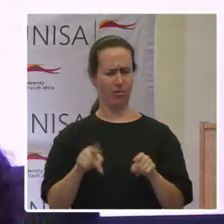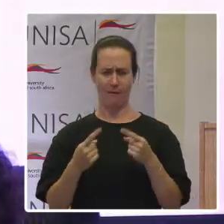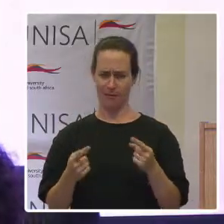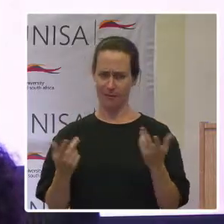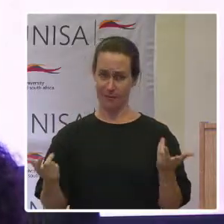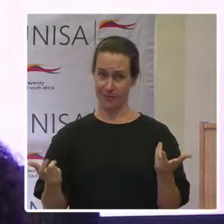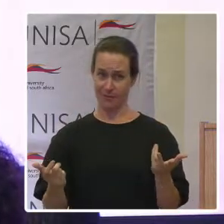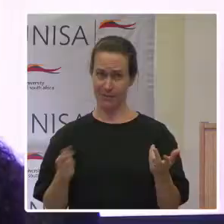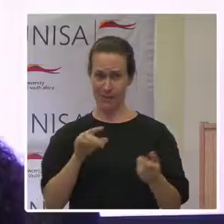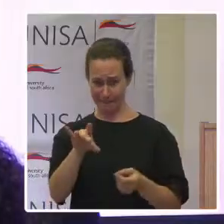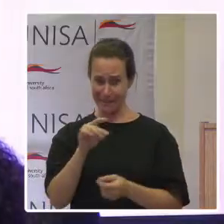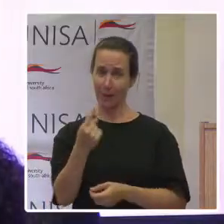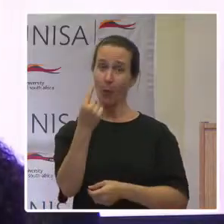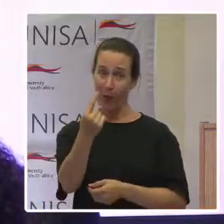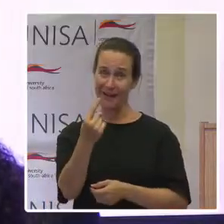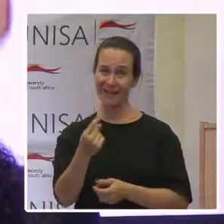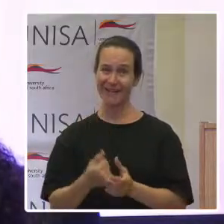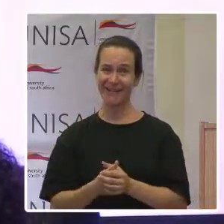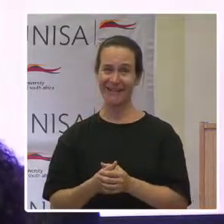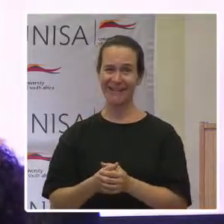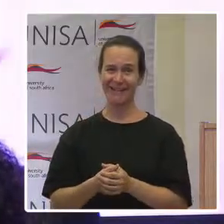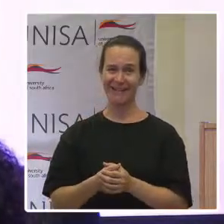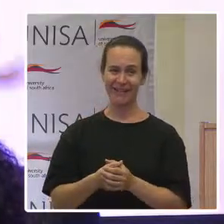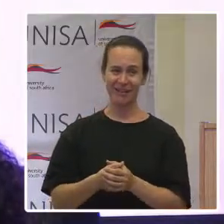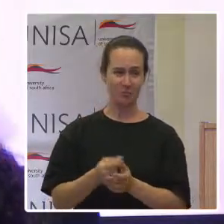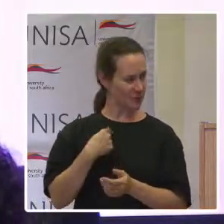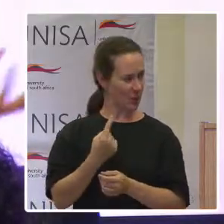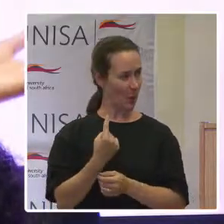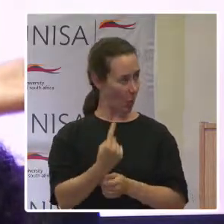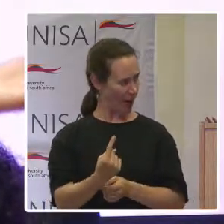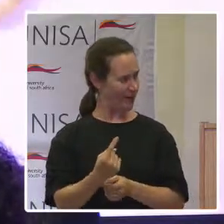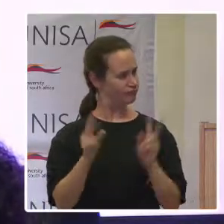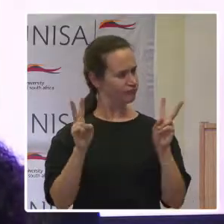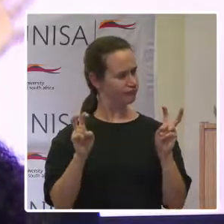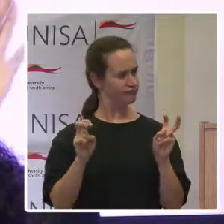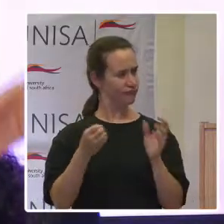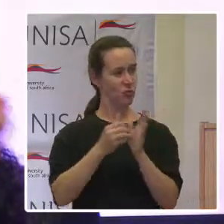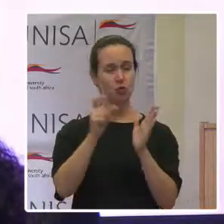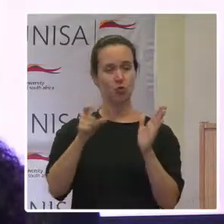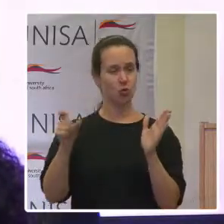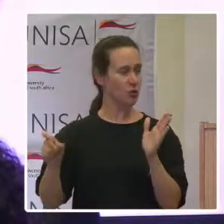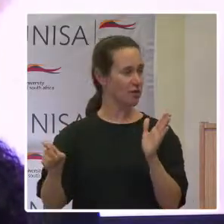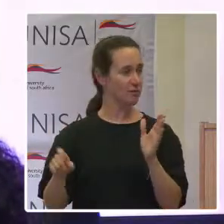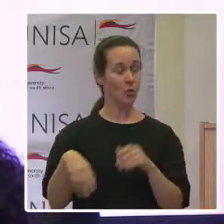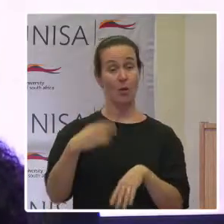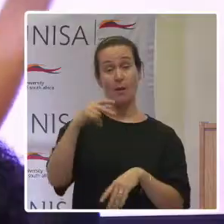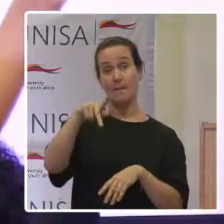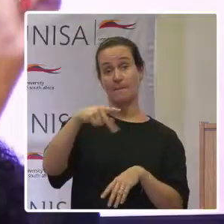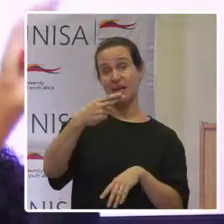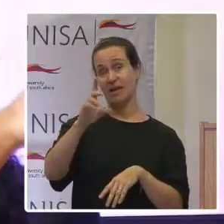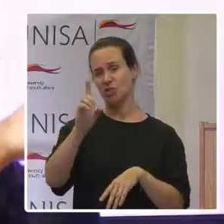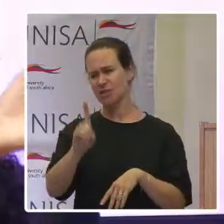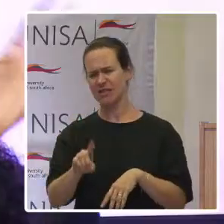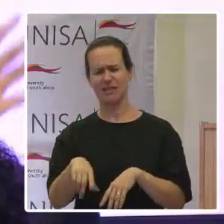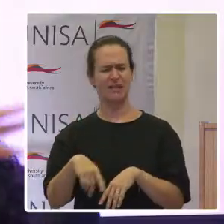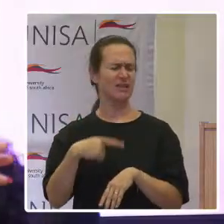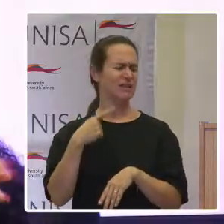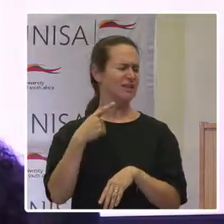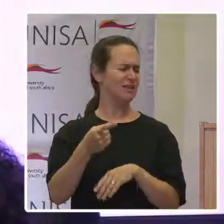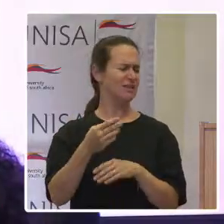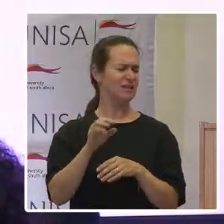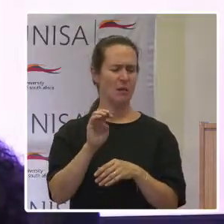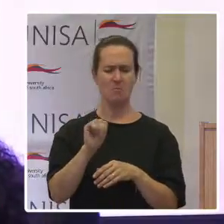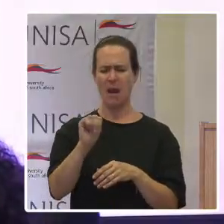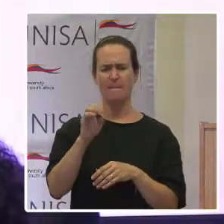You need to pick one. You need to fall under something. Learners, students, PhD, bachelor's, master's, doesn't